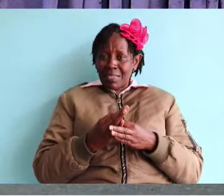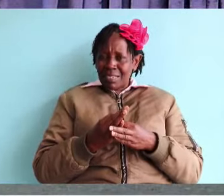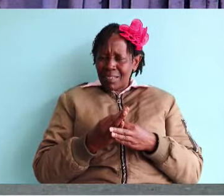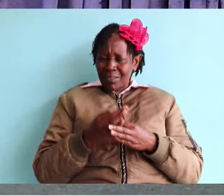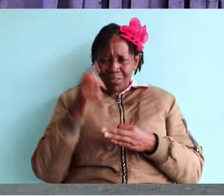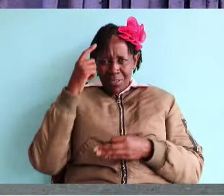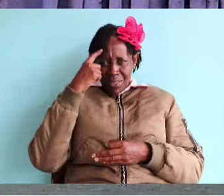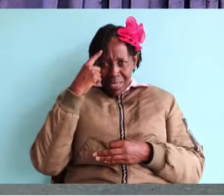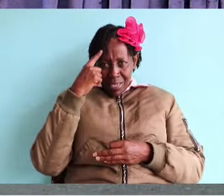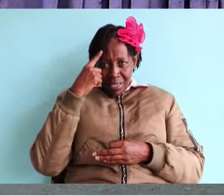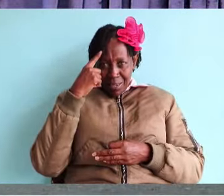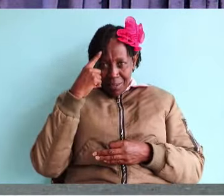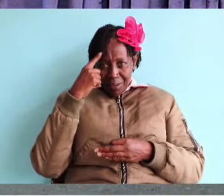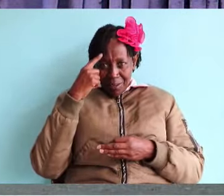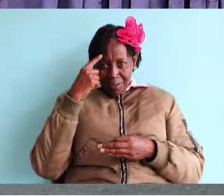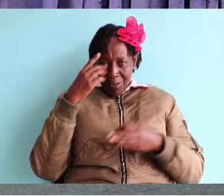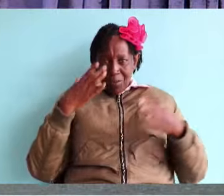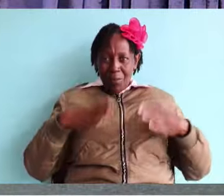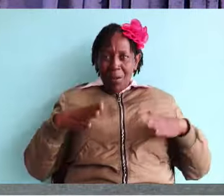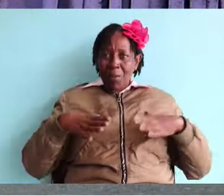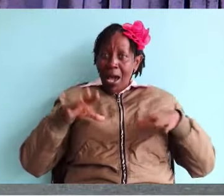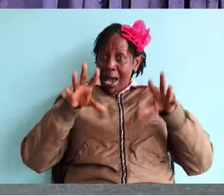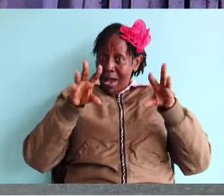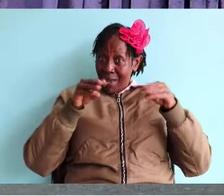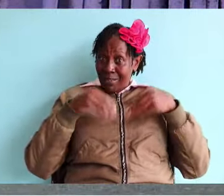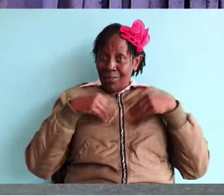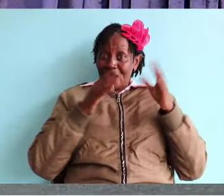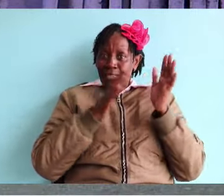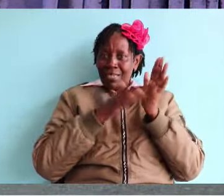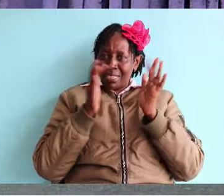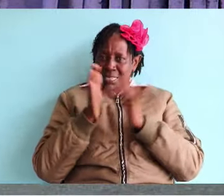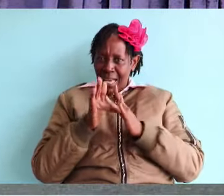Are people going to receive the gospel? Are we going to be able